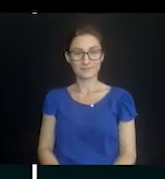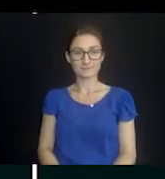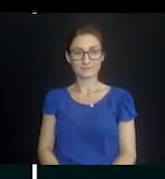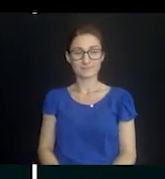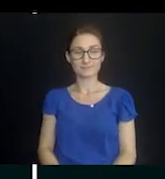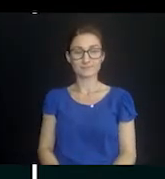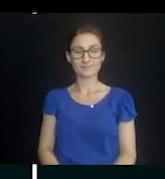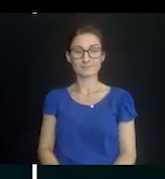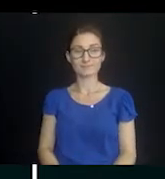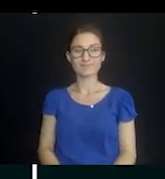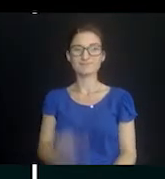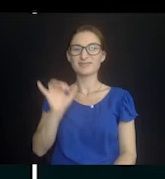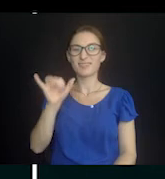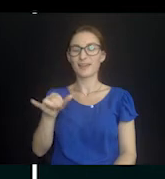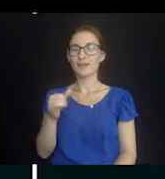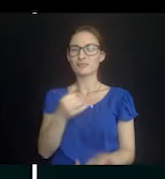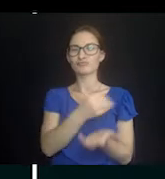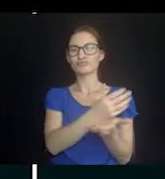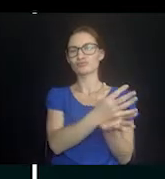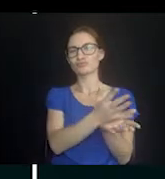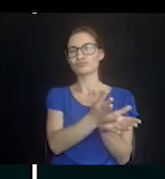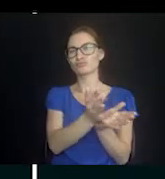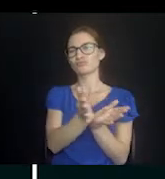that you're able to be in it.